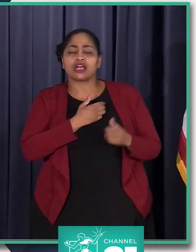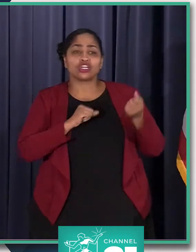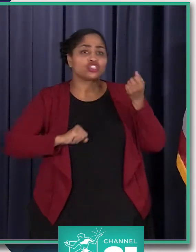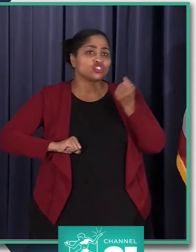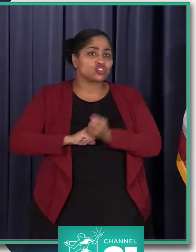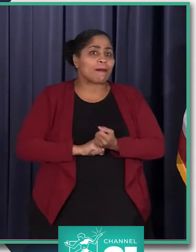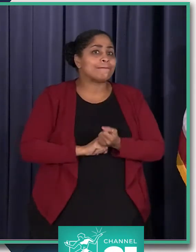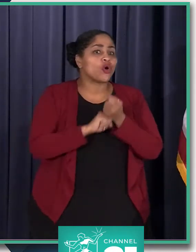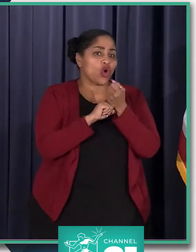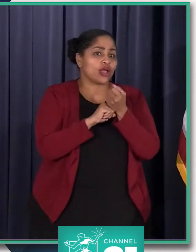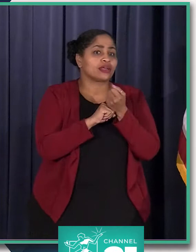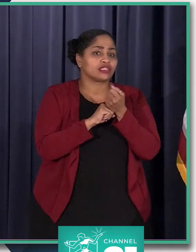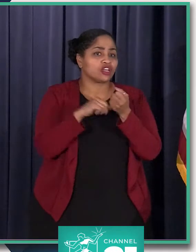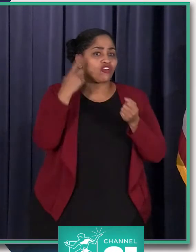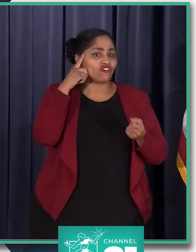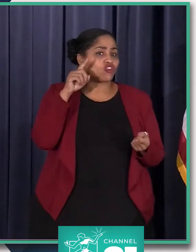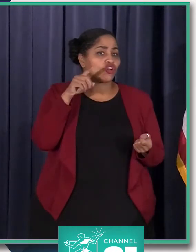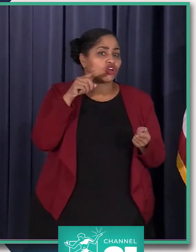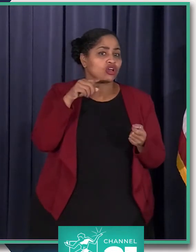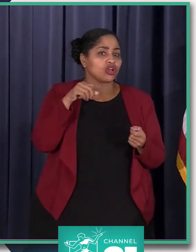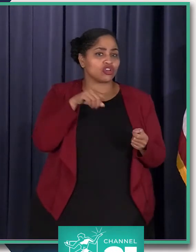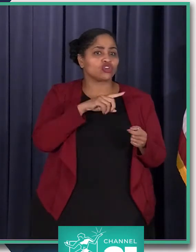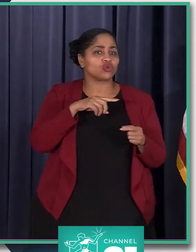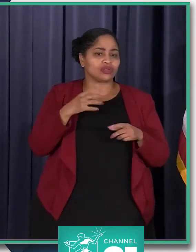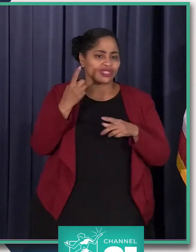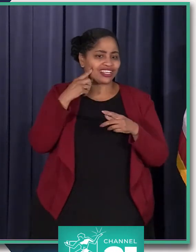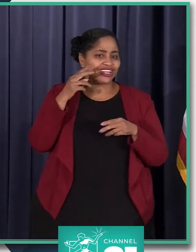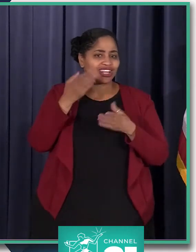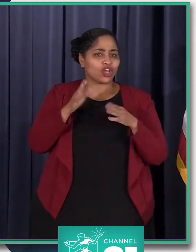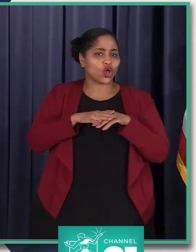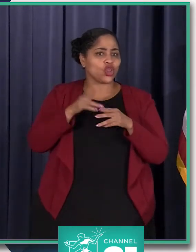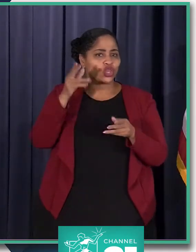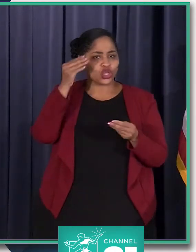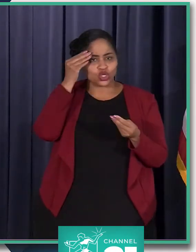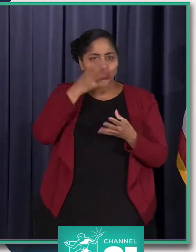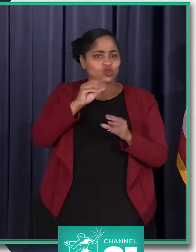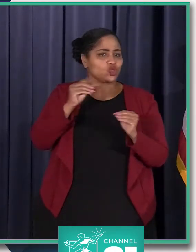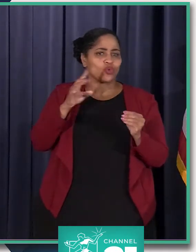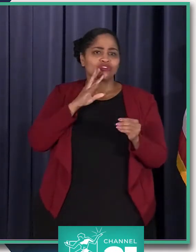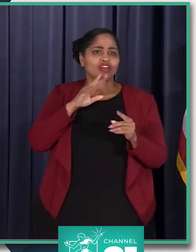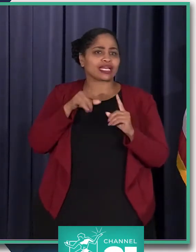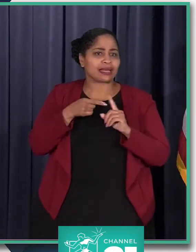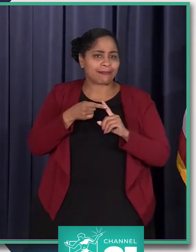support for you, because we're hearing all this stuff on the news, but no one's really talking.